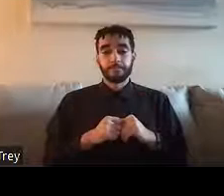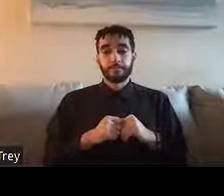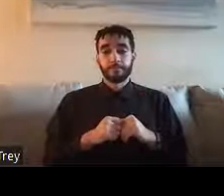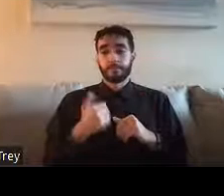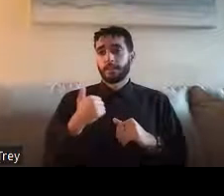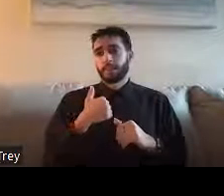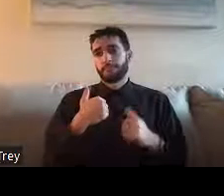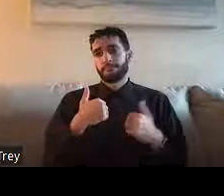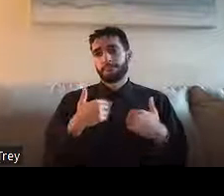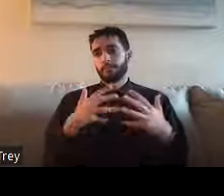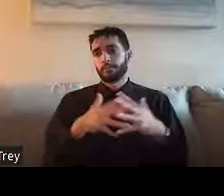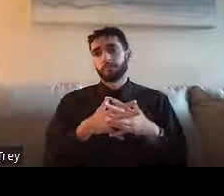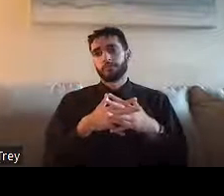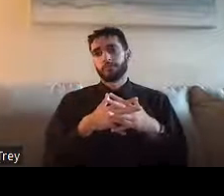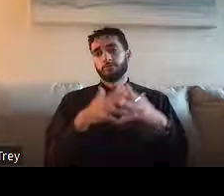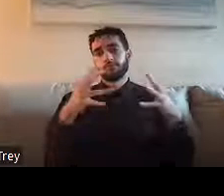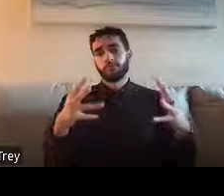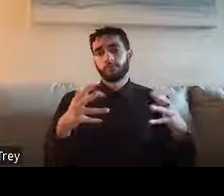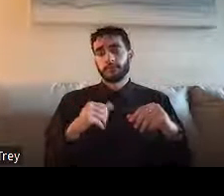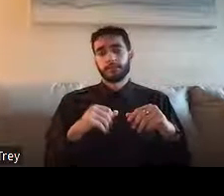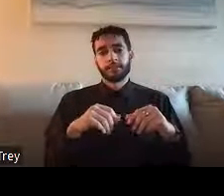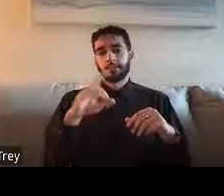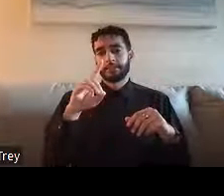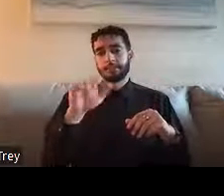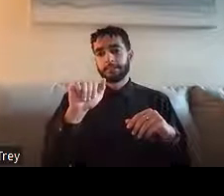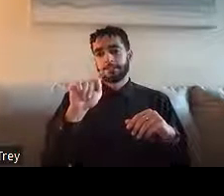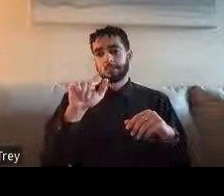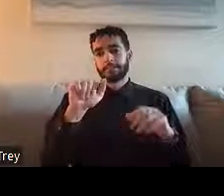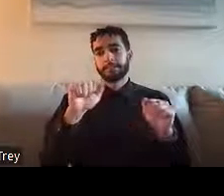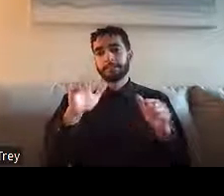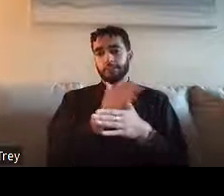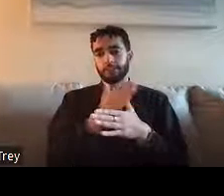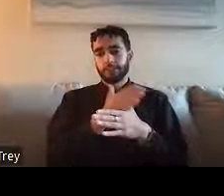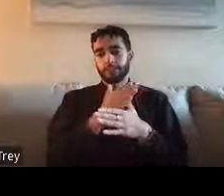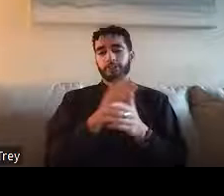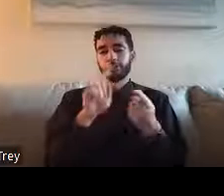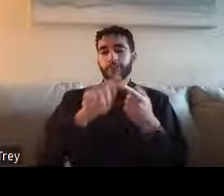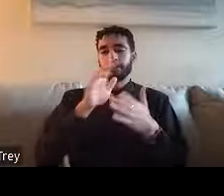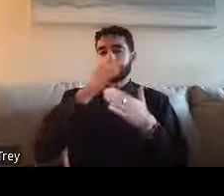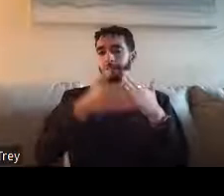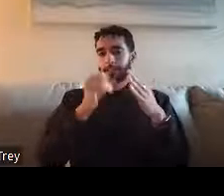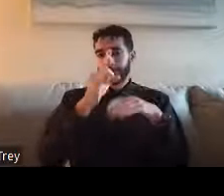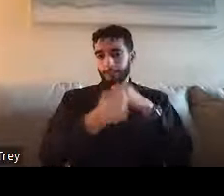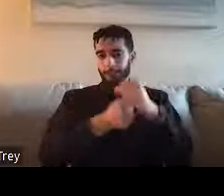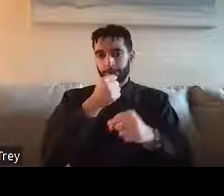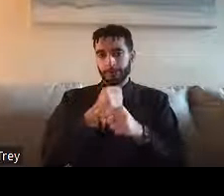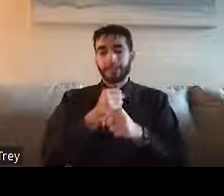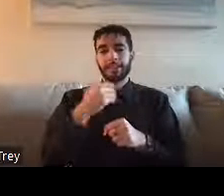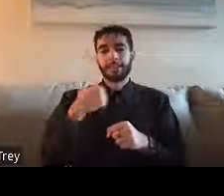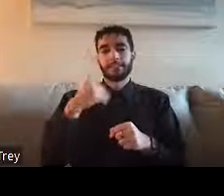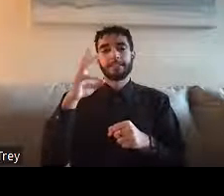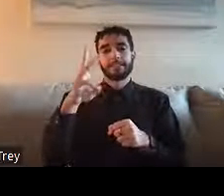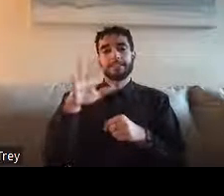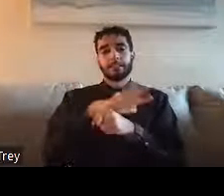rich quantitative and qualitative data to share out with you by the end of this year. And these are the 6 areas that